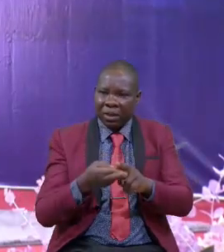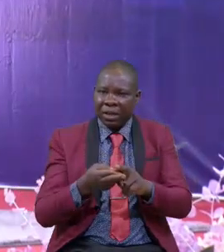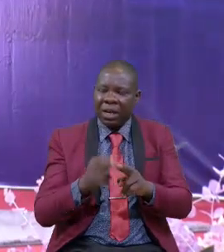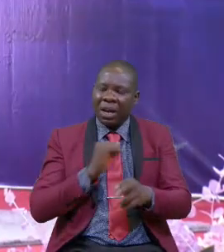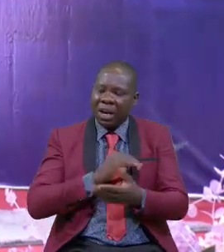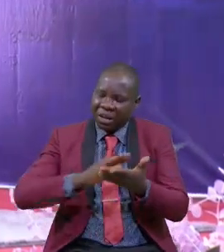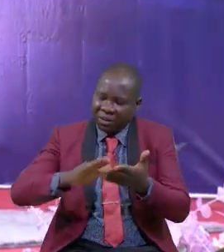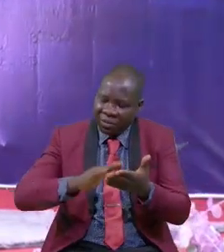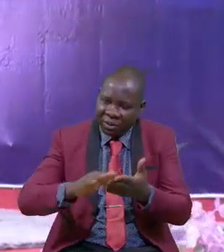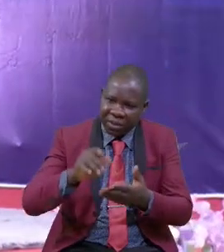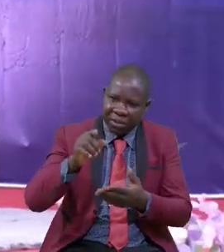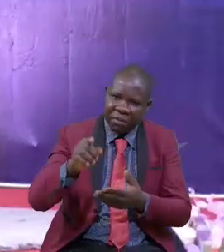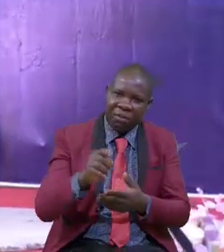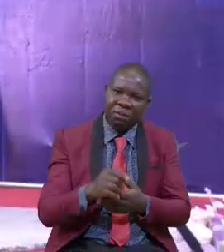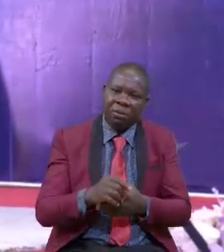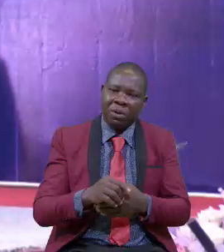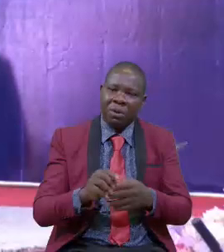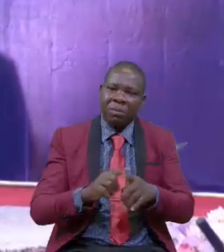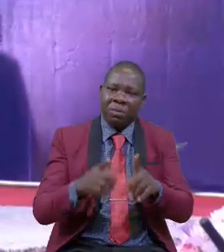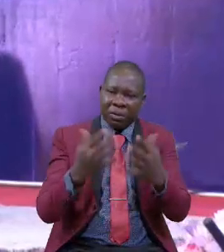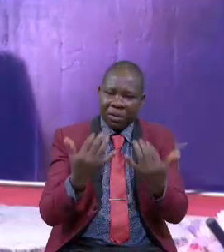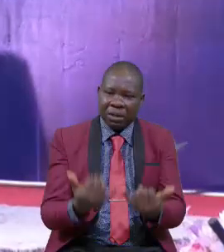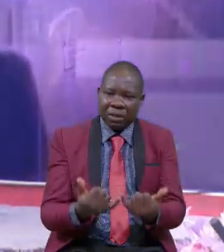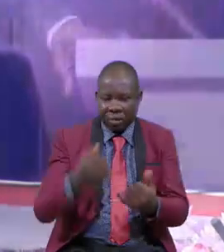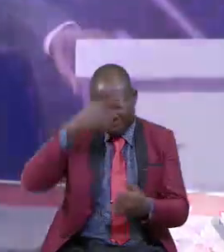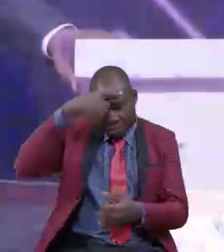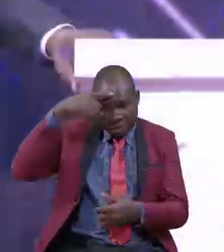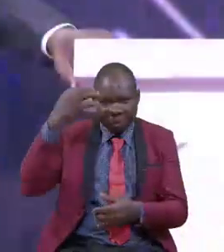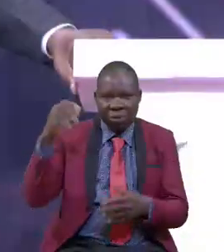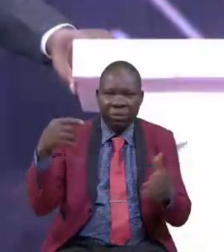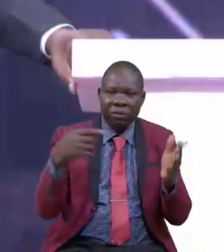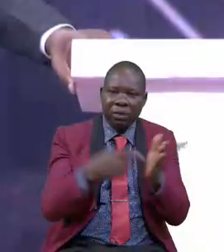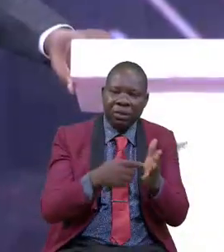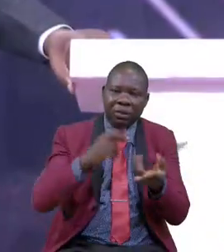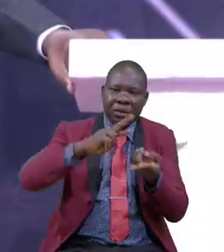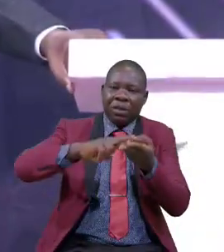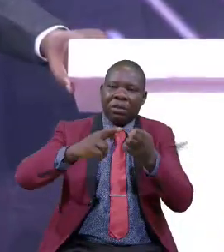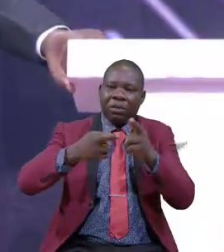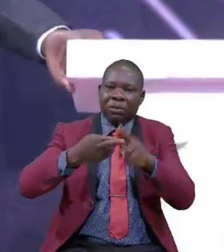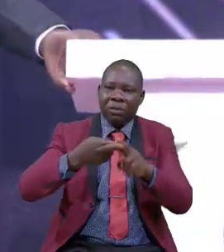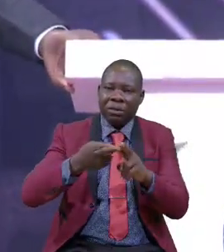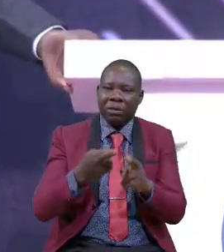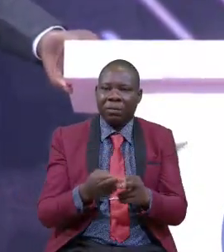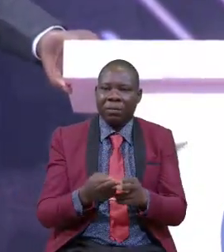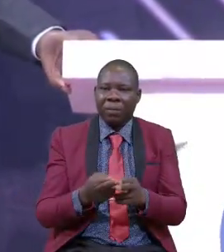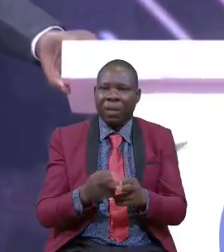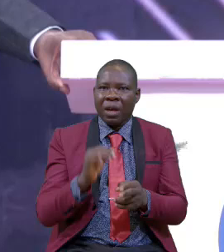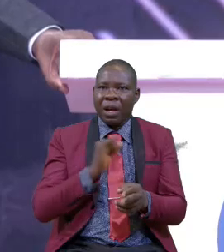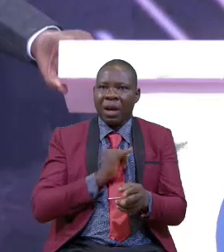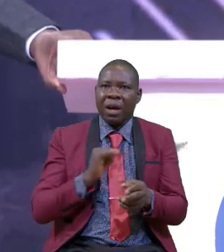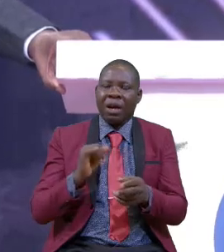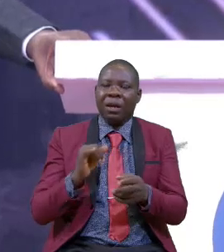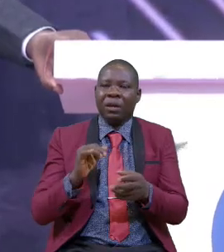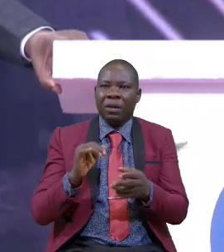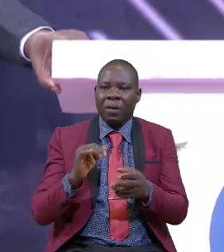But now, because of this reconciliation, I forgive. Can I give you men